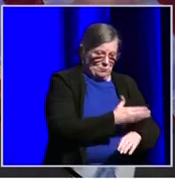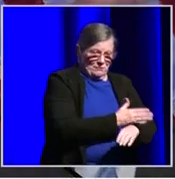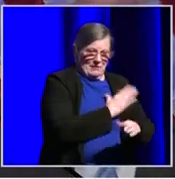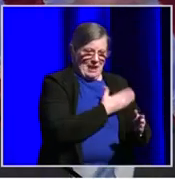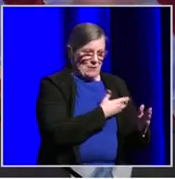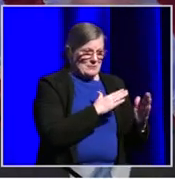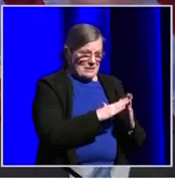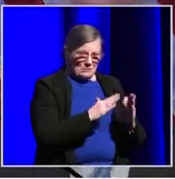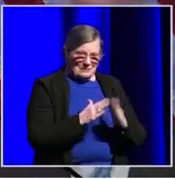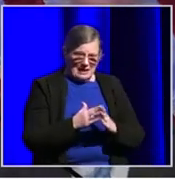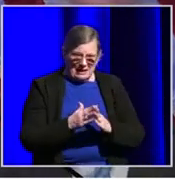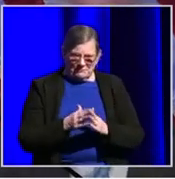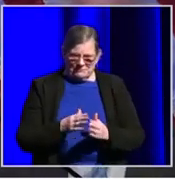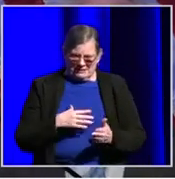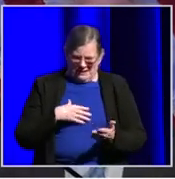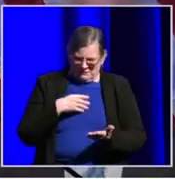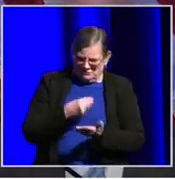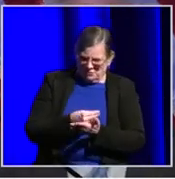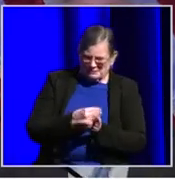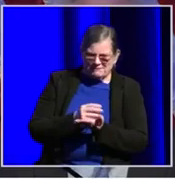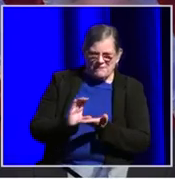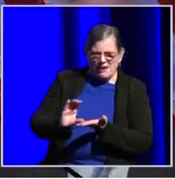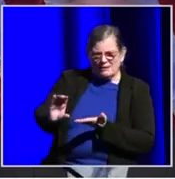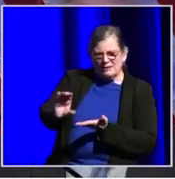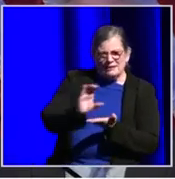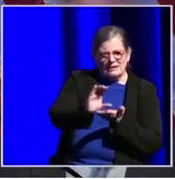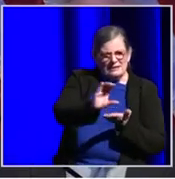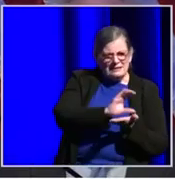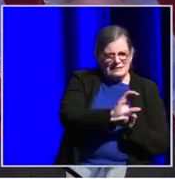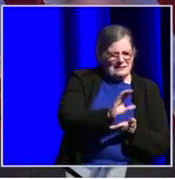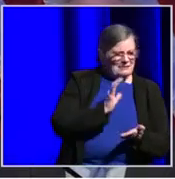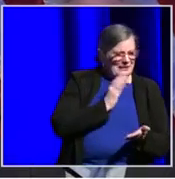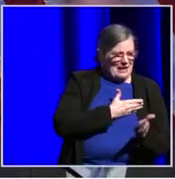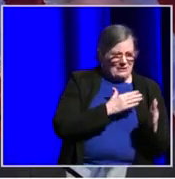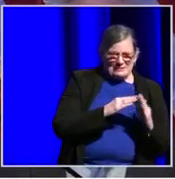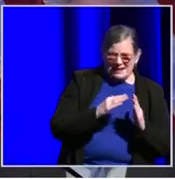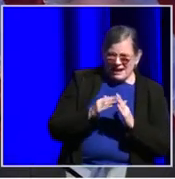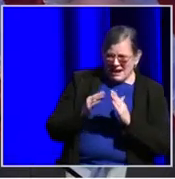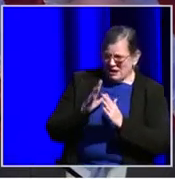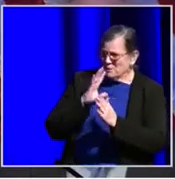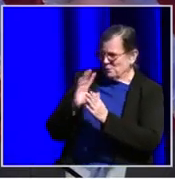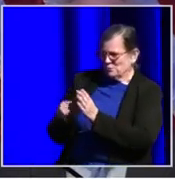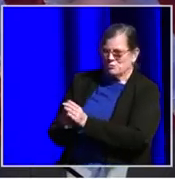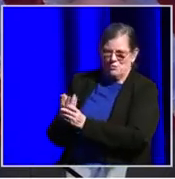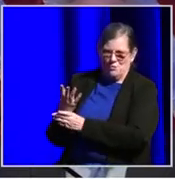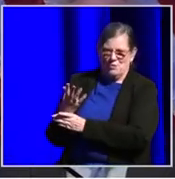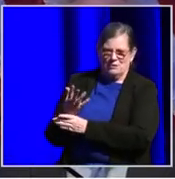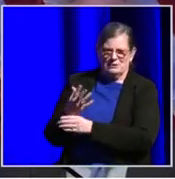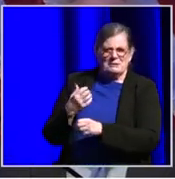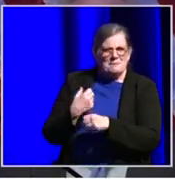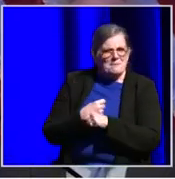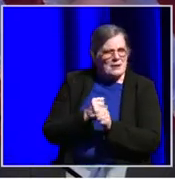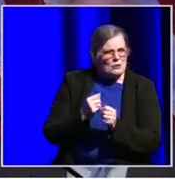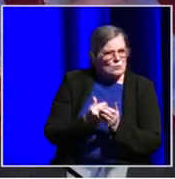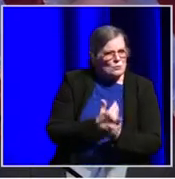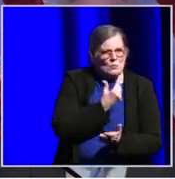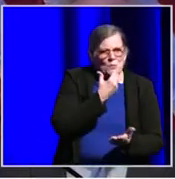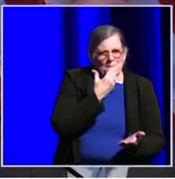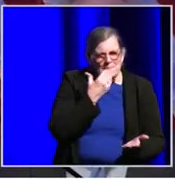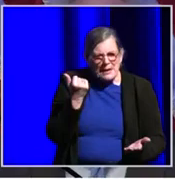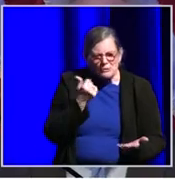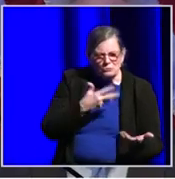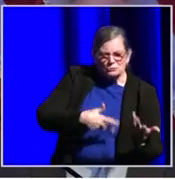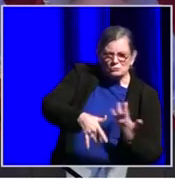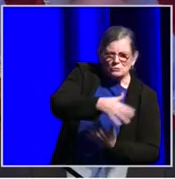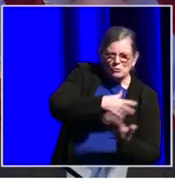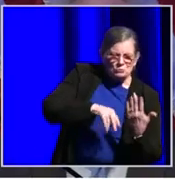the nation because of our growing downtown. We've created new and better social programs because of